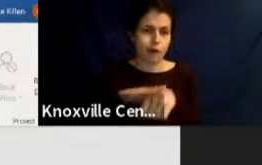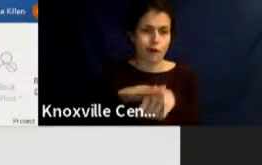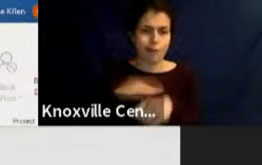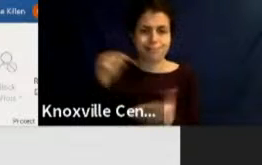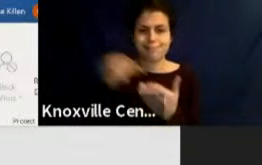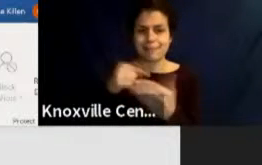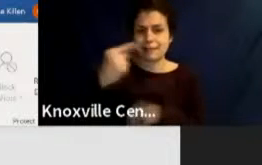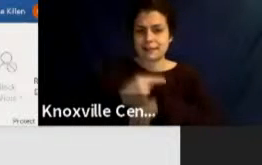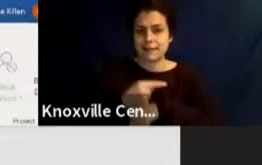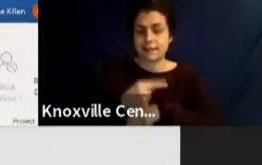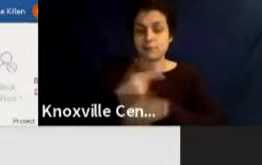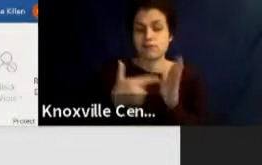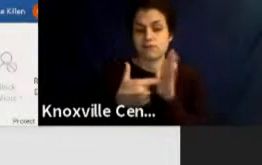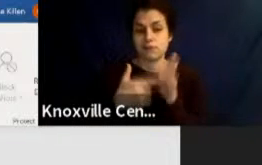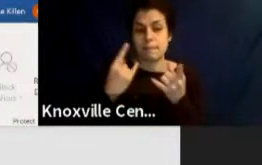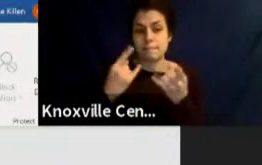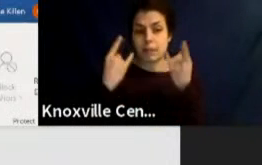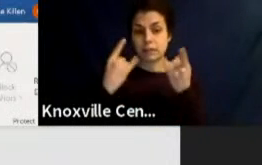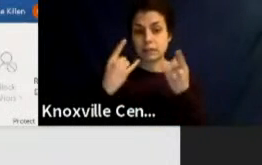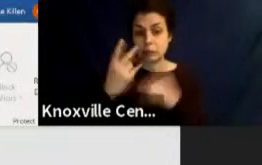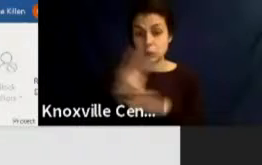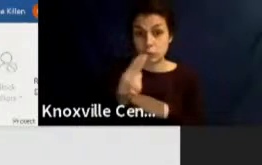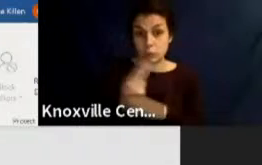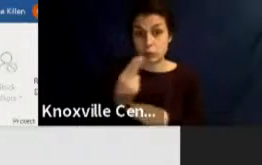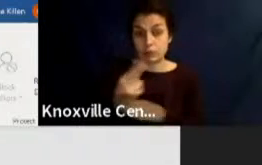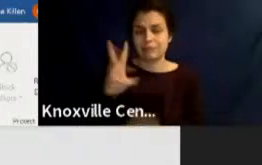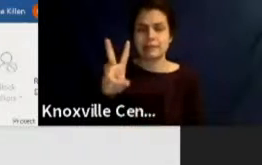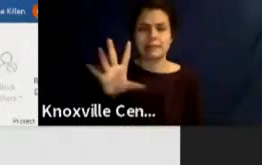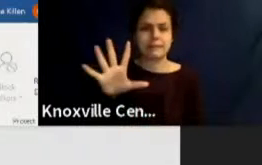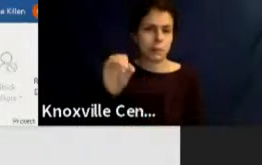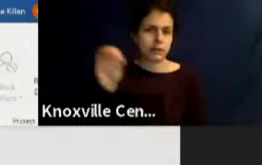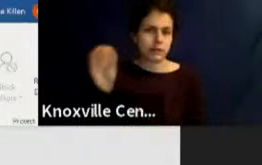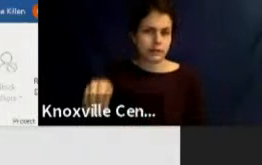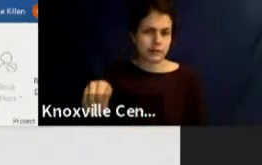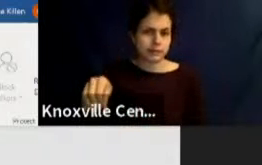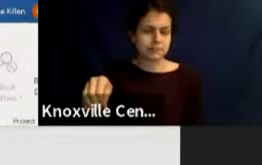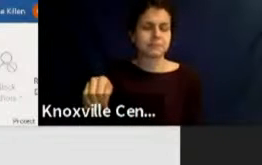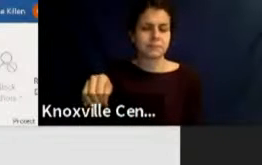shows mask use at 65%,